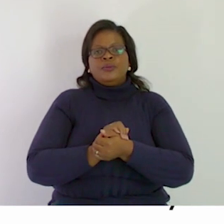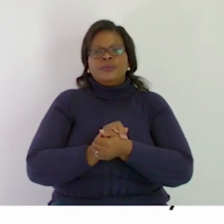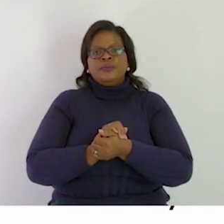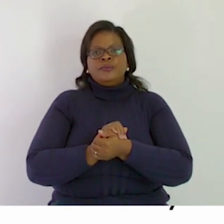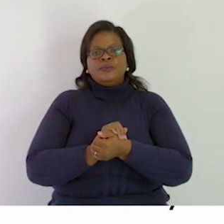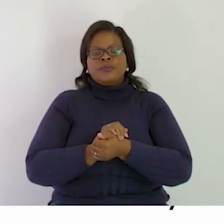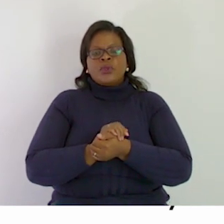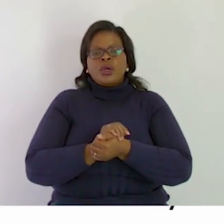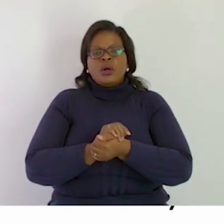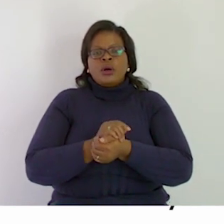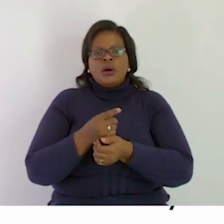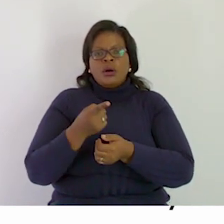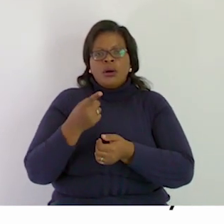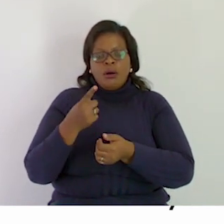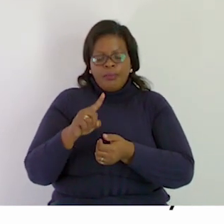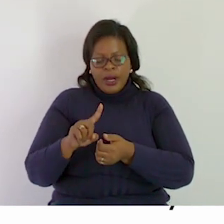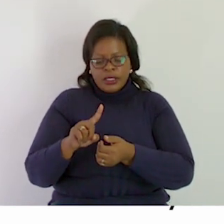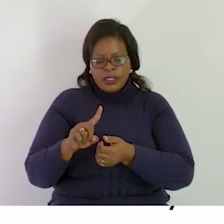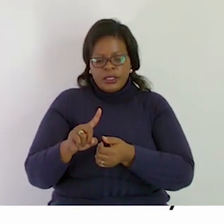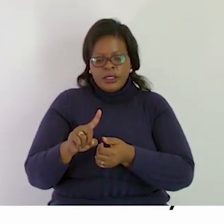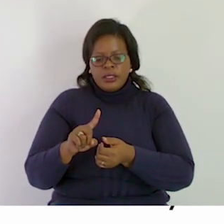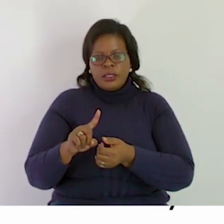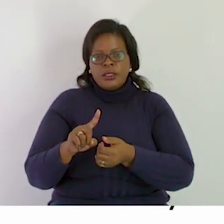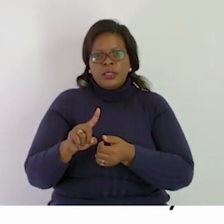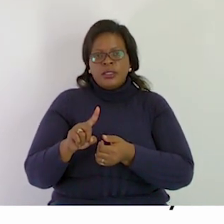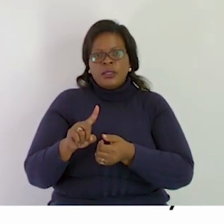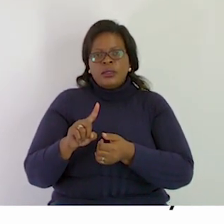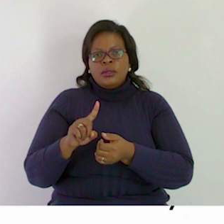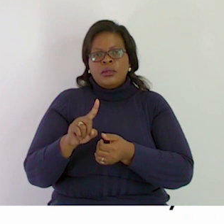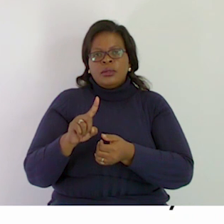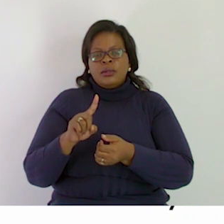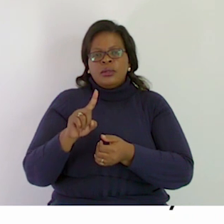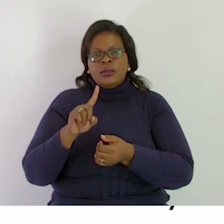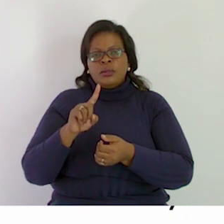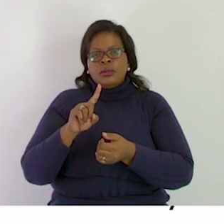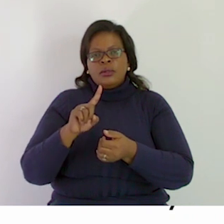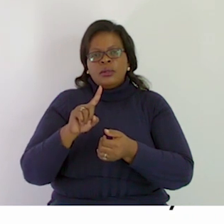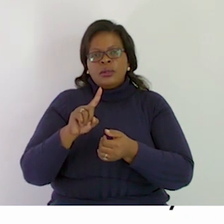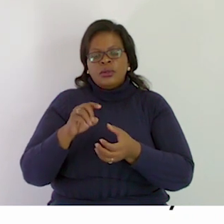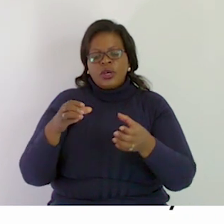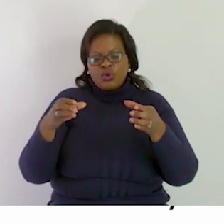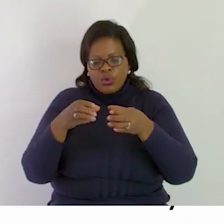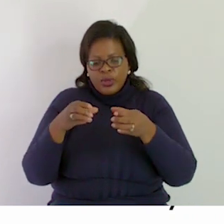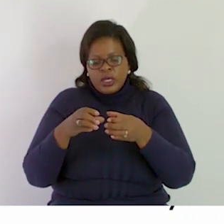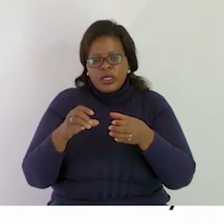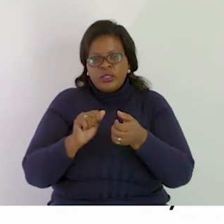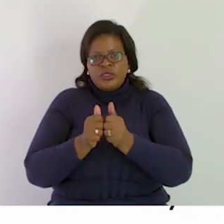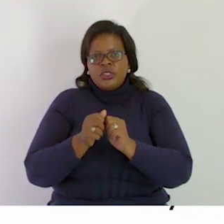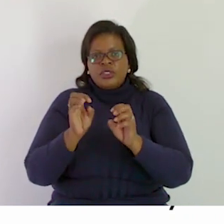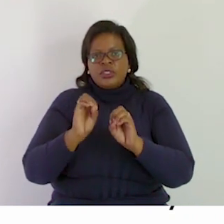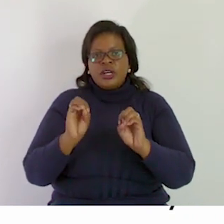Associative property, the numbers don't move, but you will notice that the bracket has